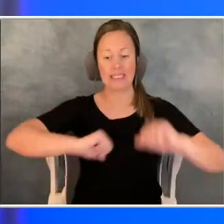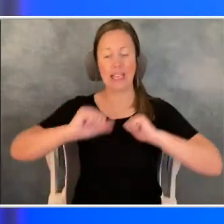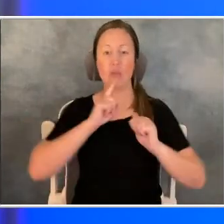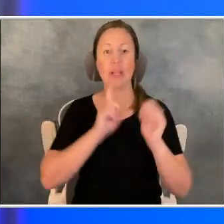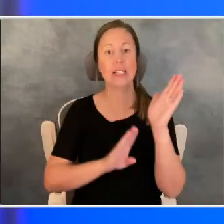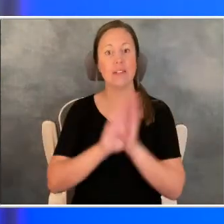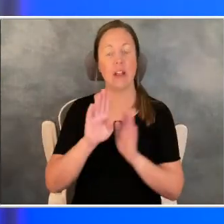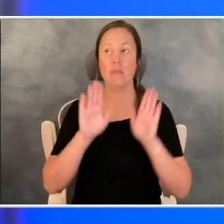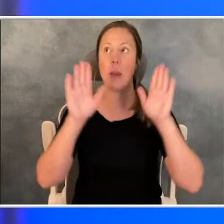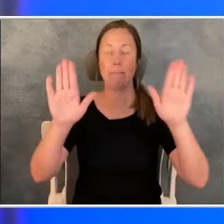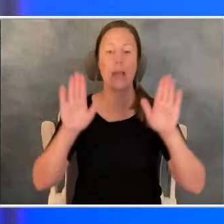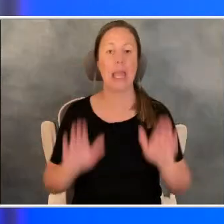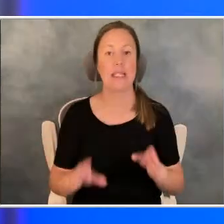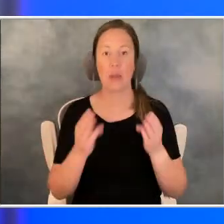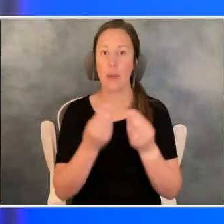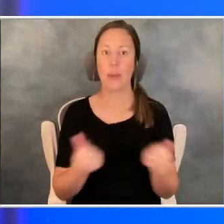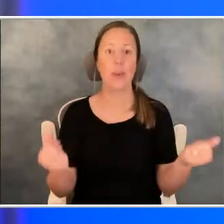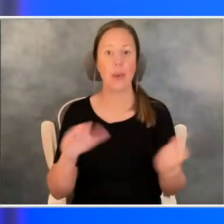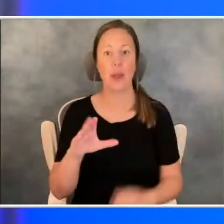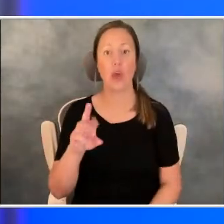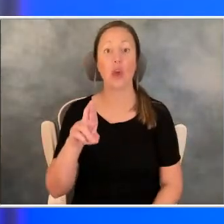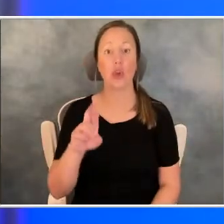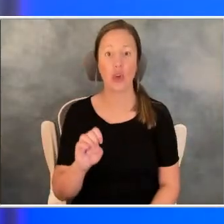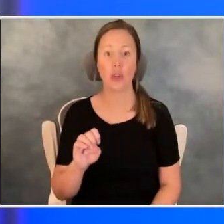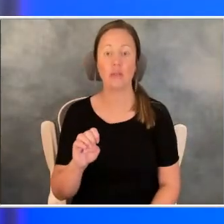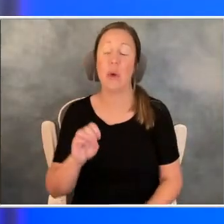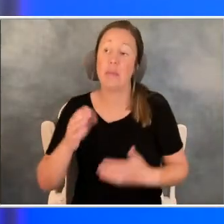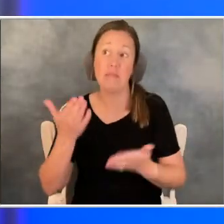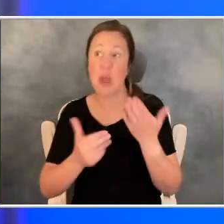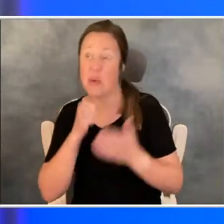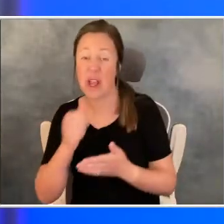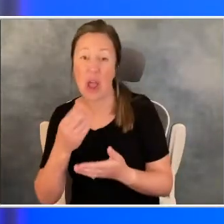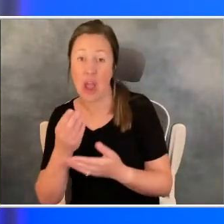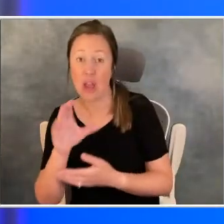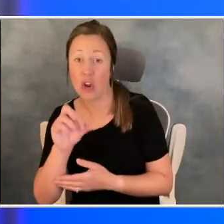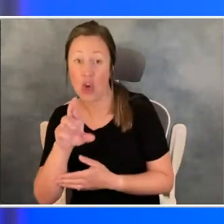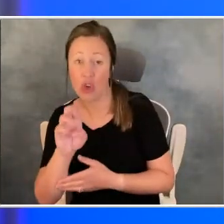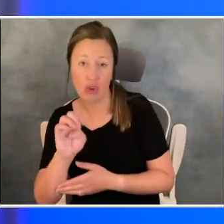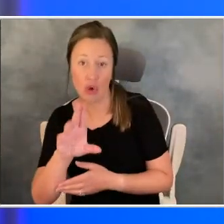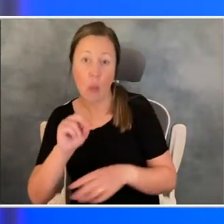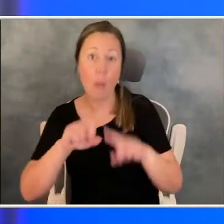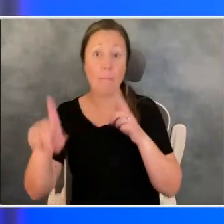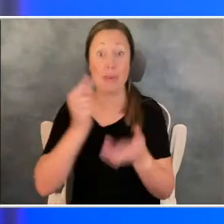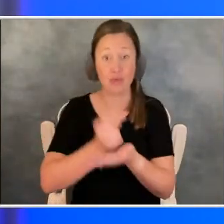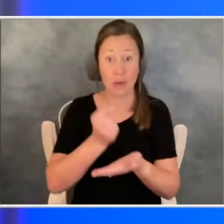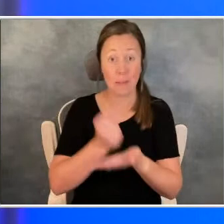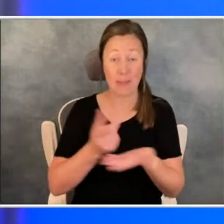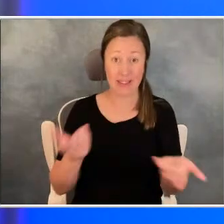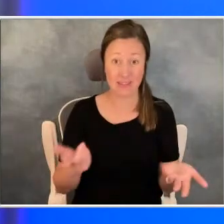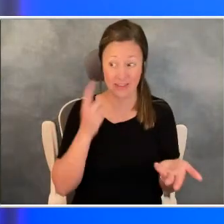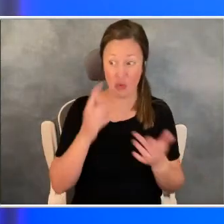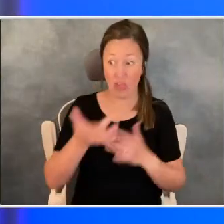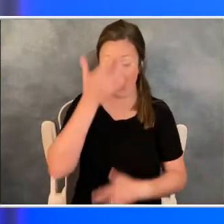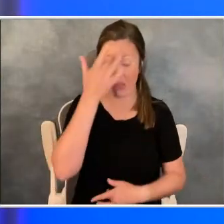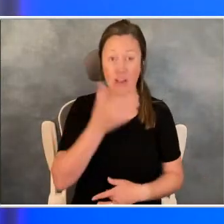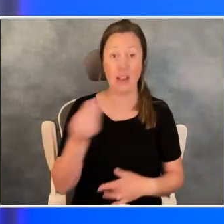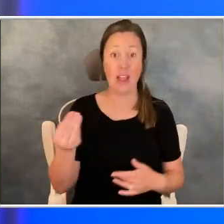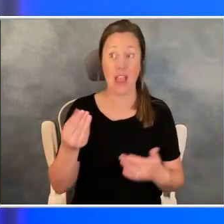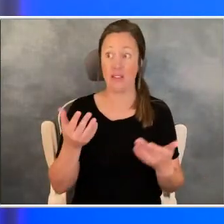cures or not even cures but treatments for diseases and terrible conditions for